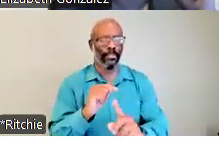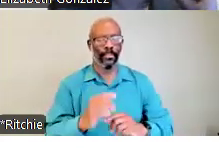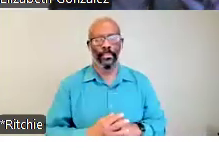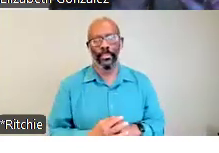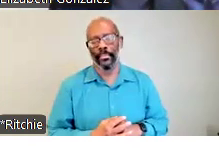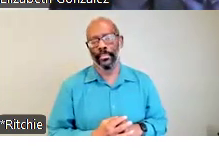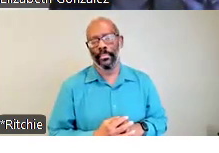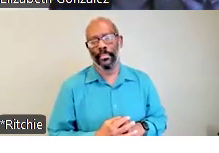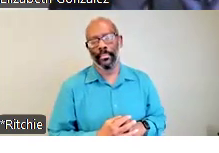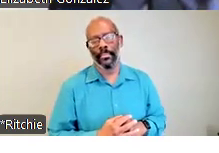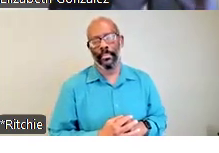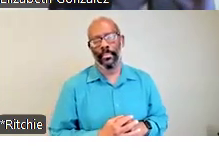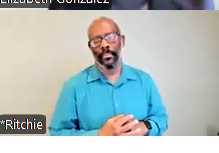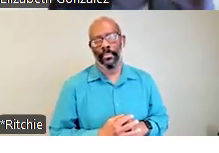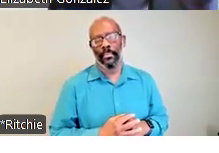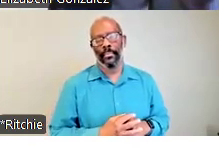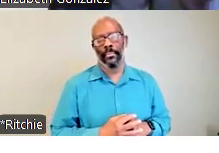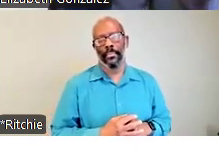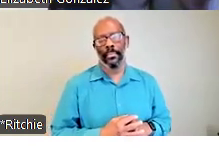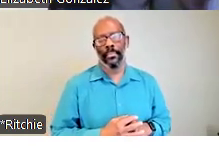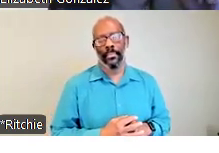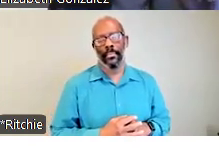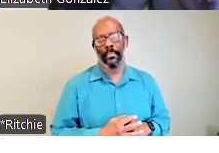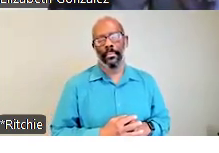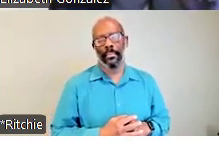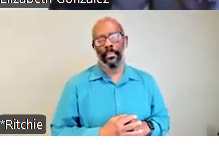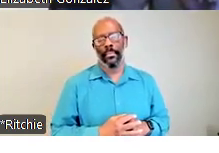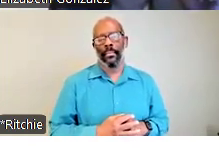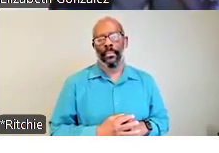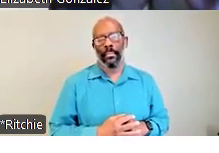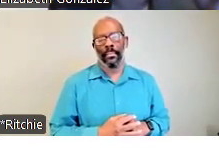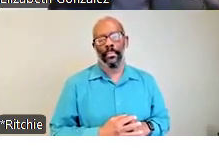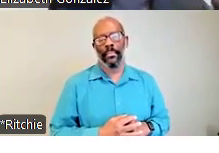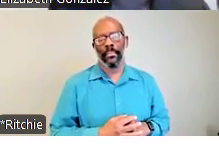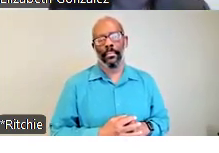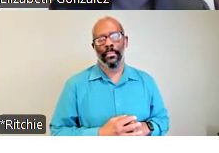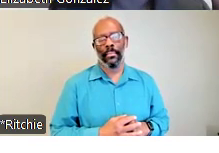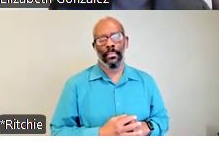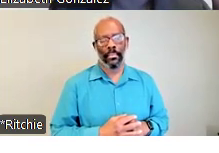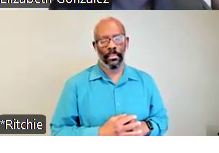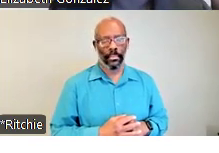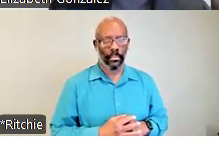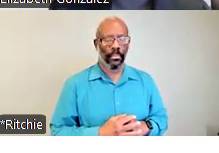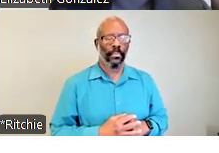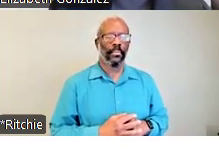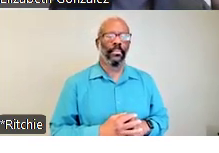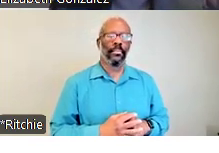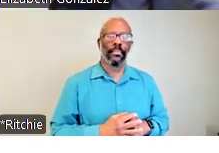This is even if you were ordered to transfer it because of a divorce court